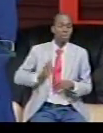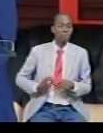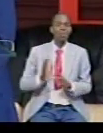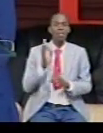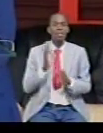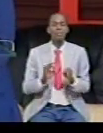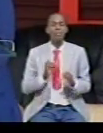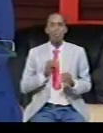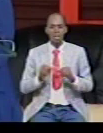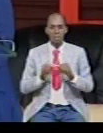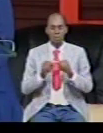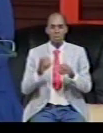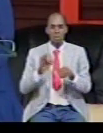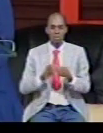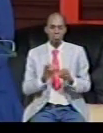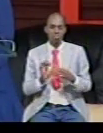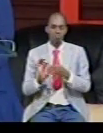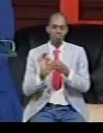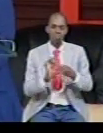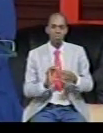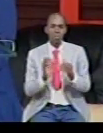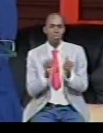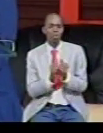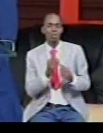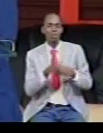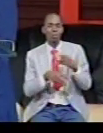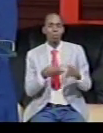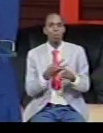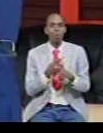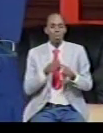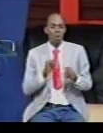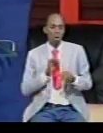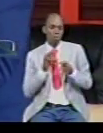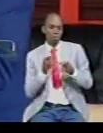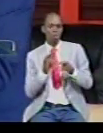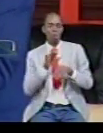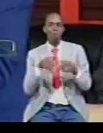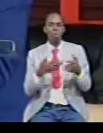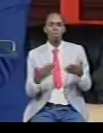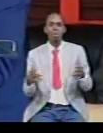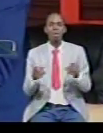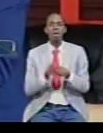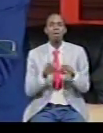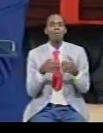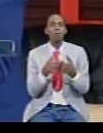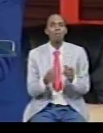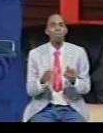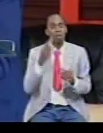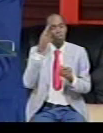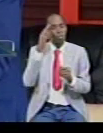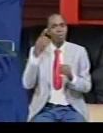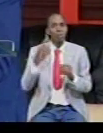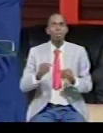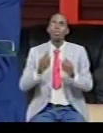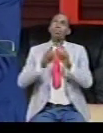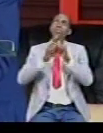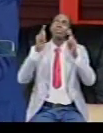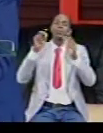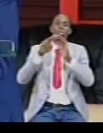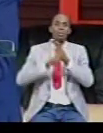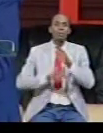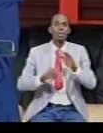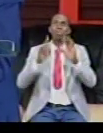know God, I count all those things but loss for the excellency of the knowledge of